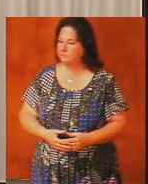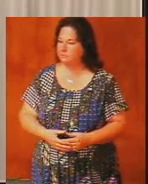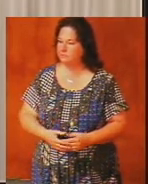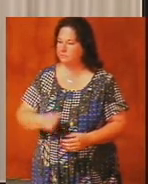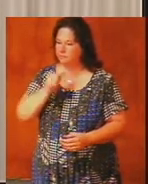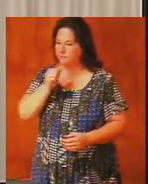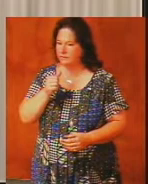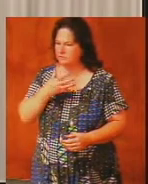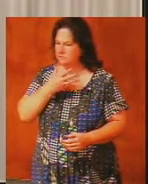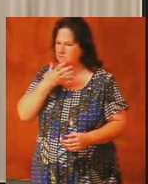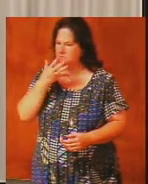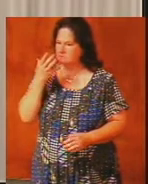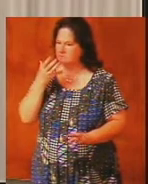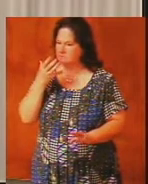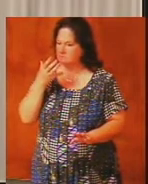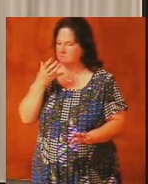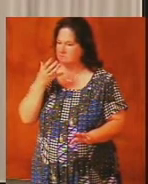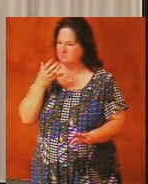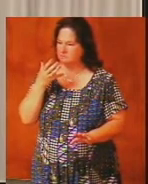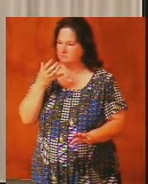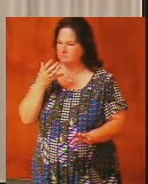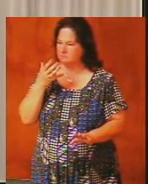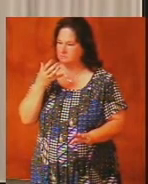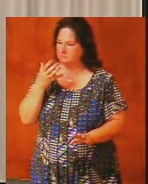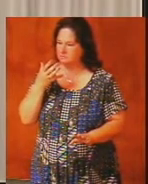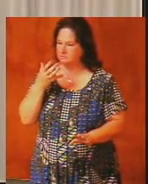don't get angry.